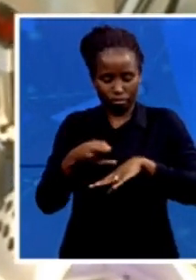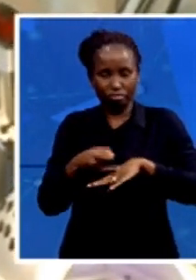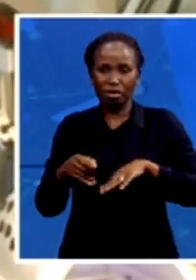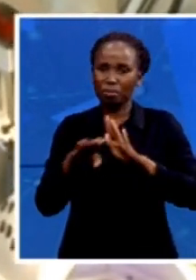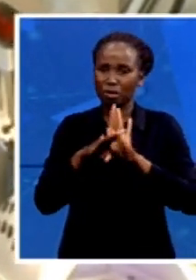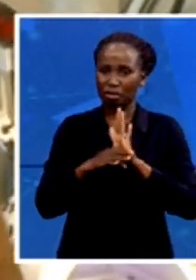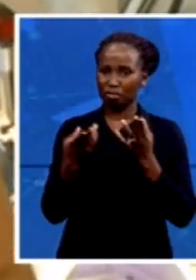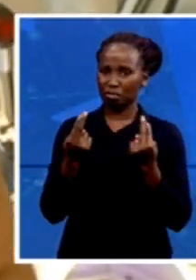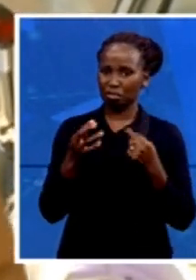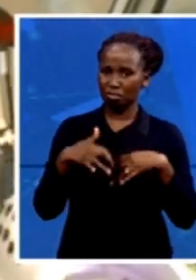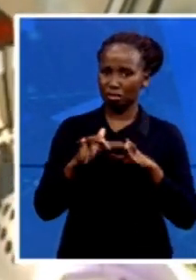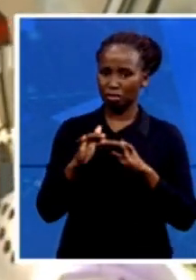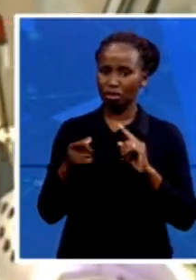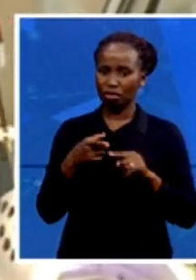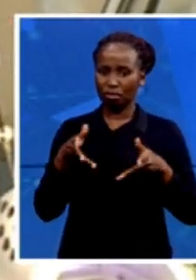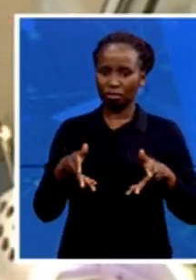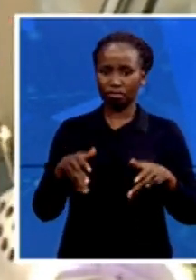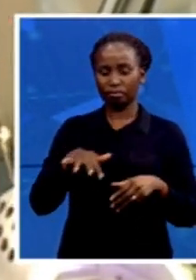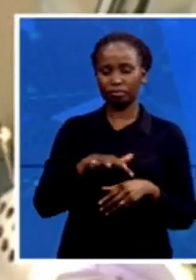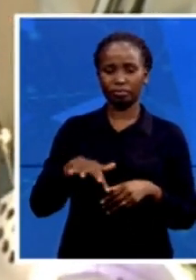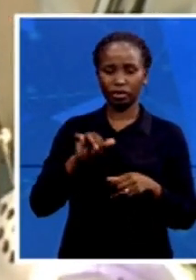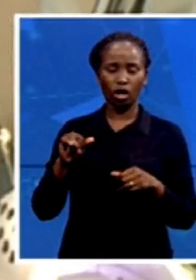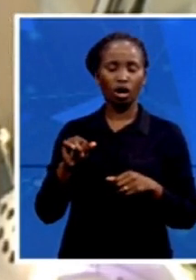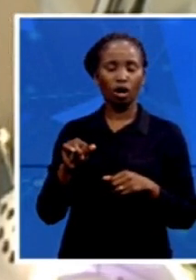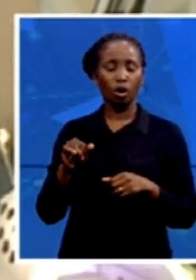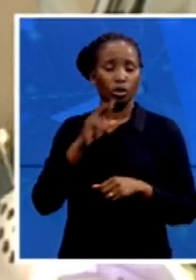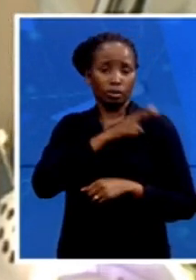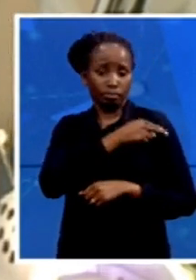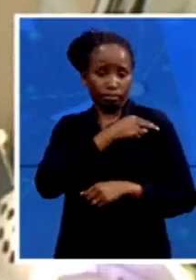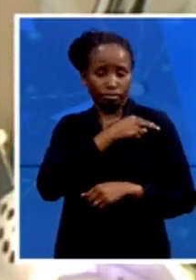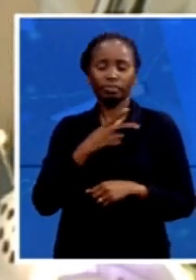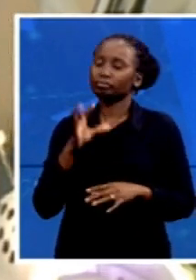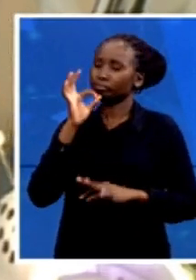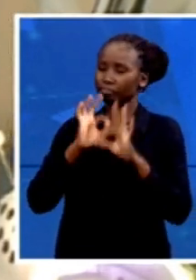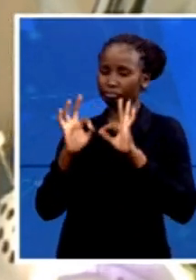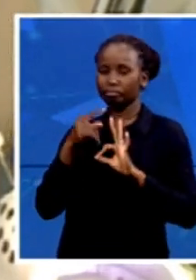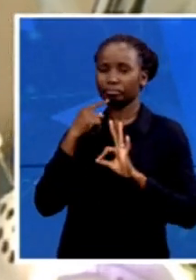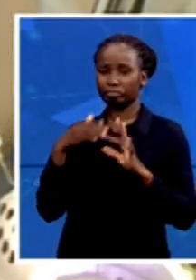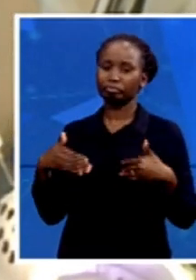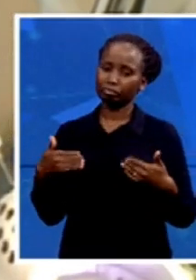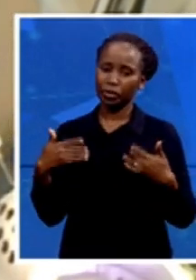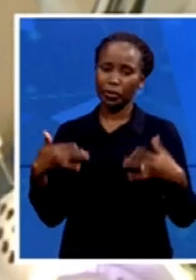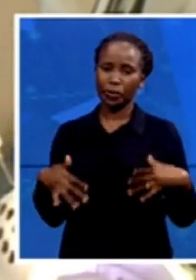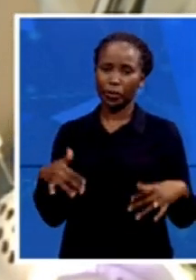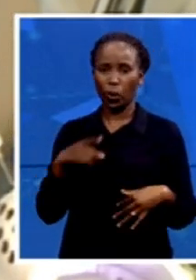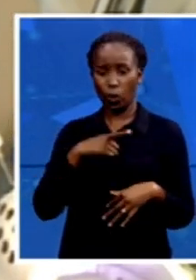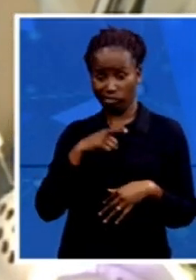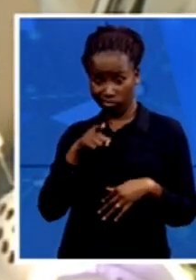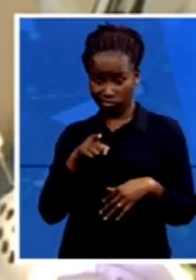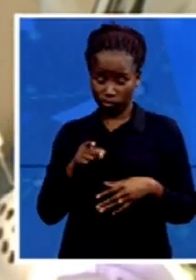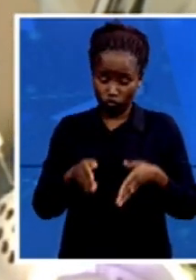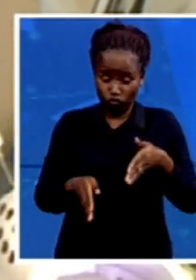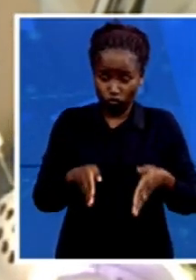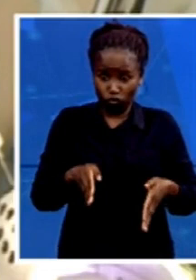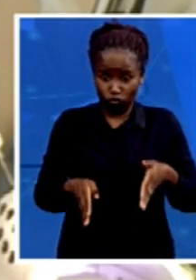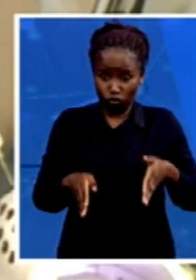Hospital, telling us why he's so excited and demonstrating how this wonderful piece of equipment works. And of course, they're very excited